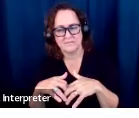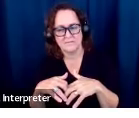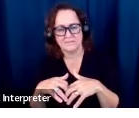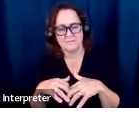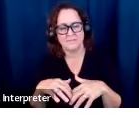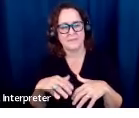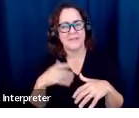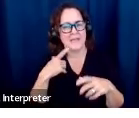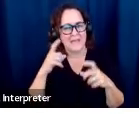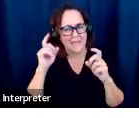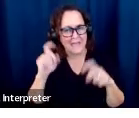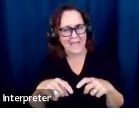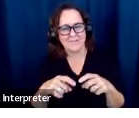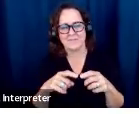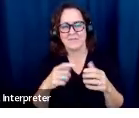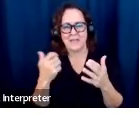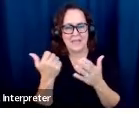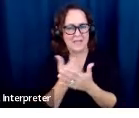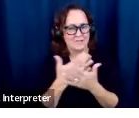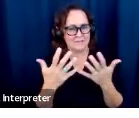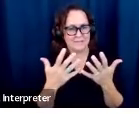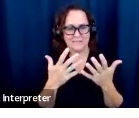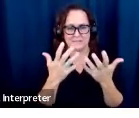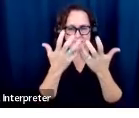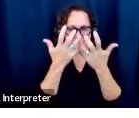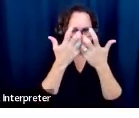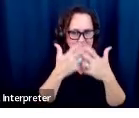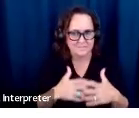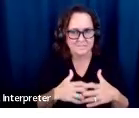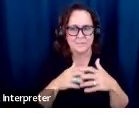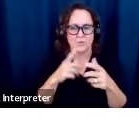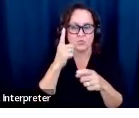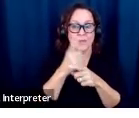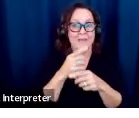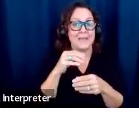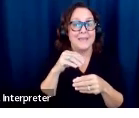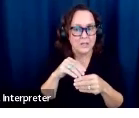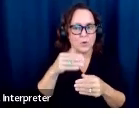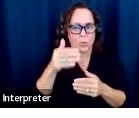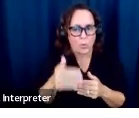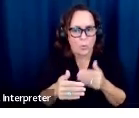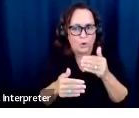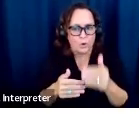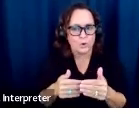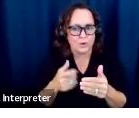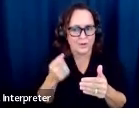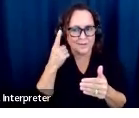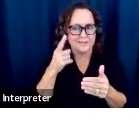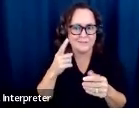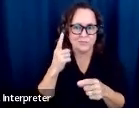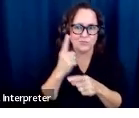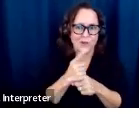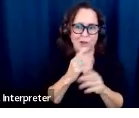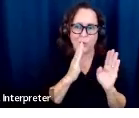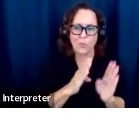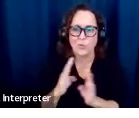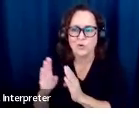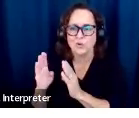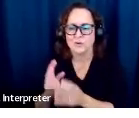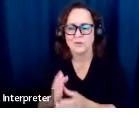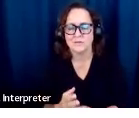interconnected, and we have to get them all in a certain order to get it out the door at the right time.